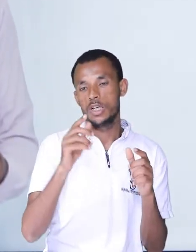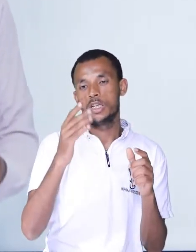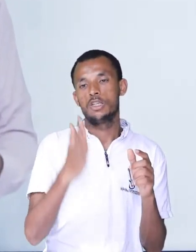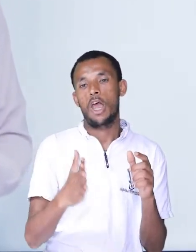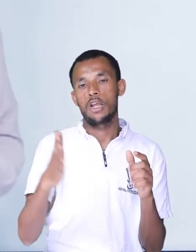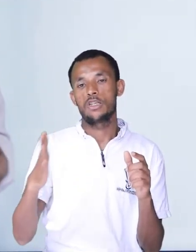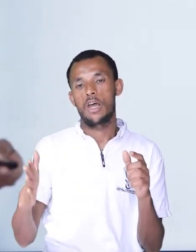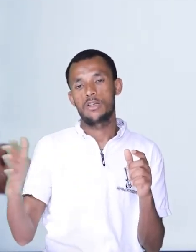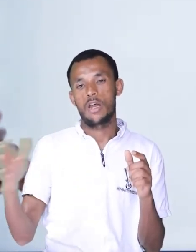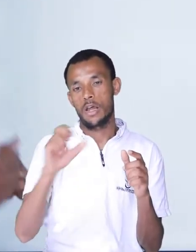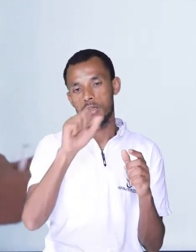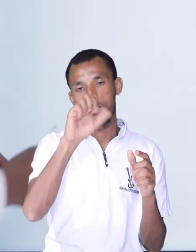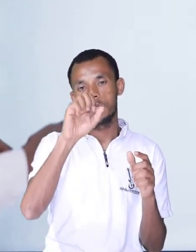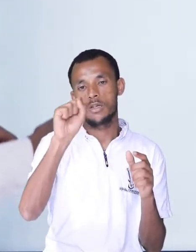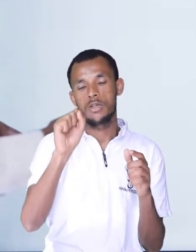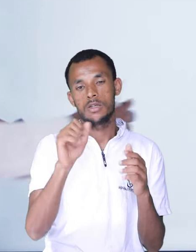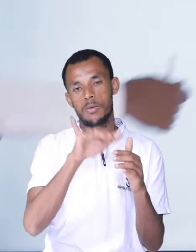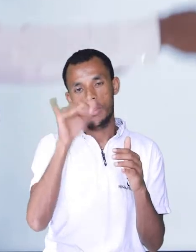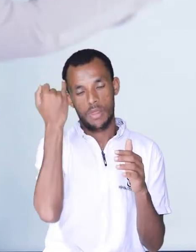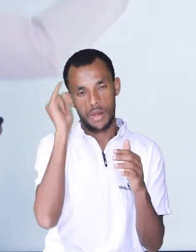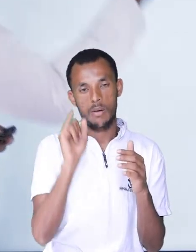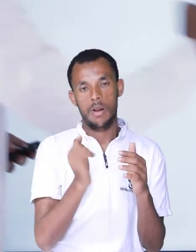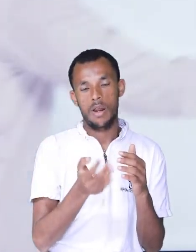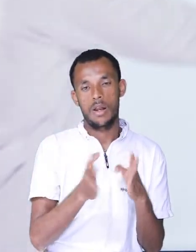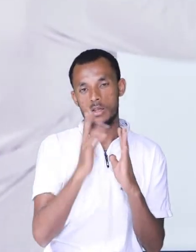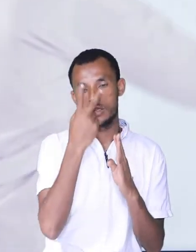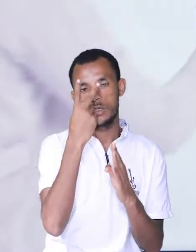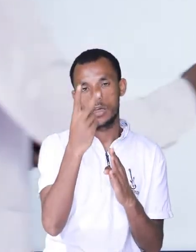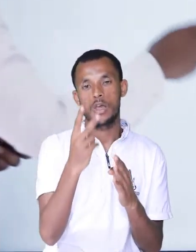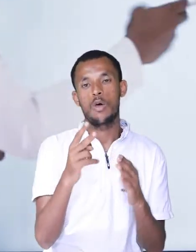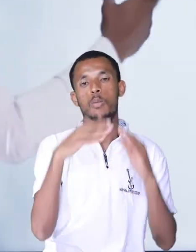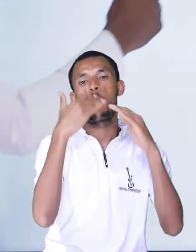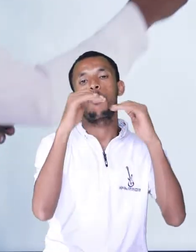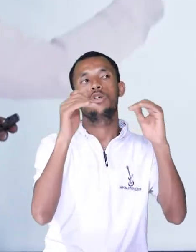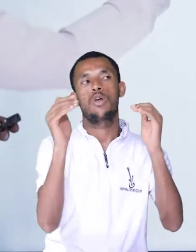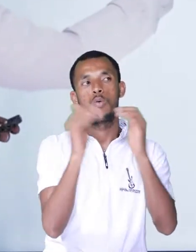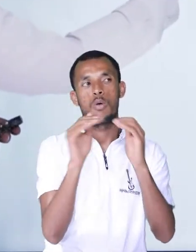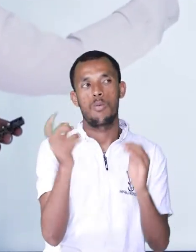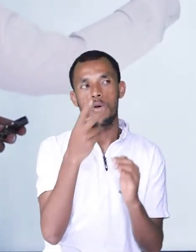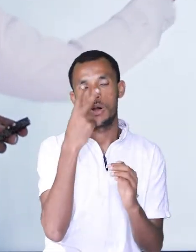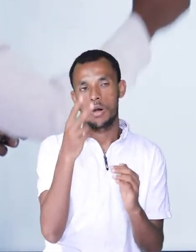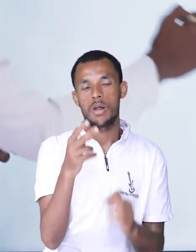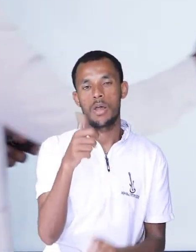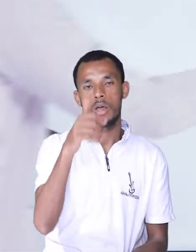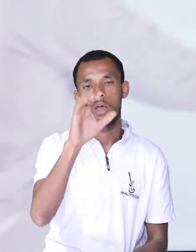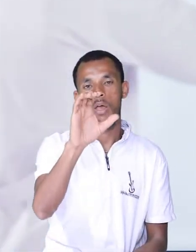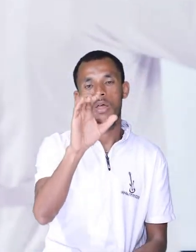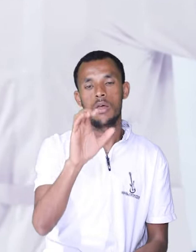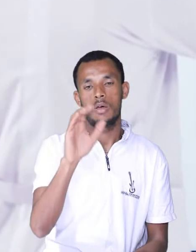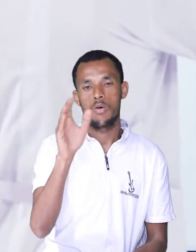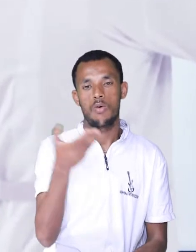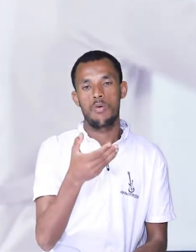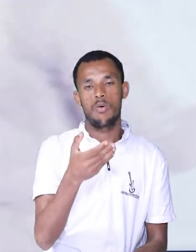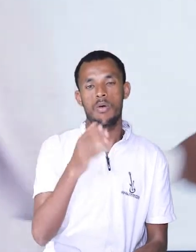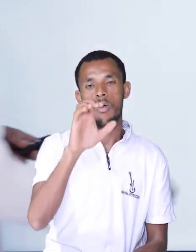theorem. In the case of side-side similarity theorem, let's check their proportionality. That means AC